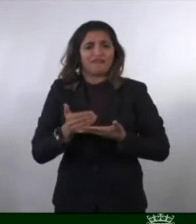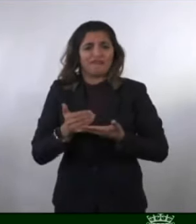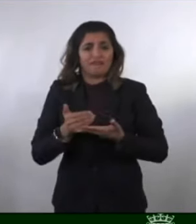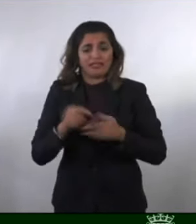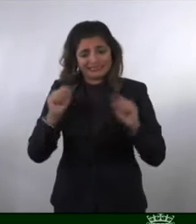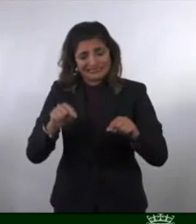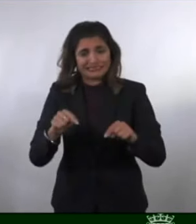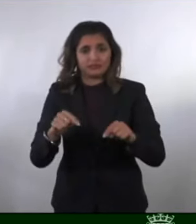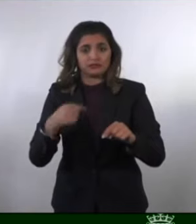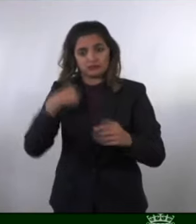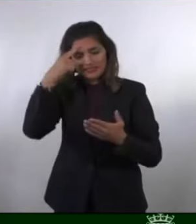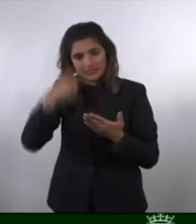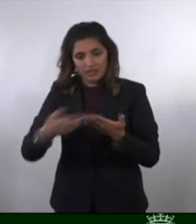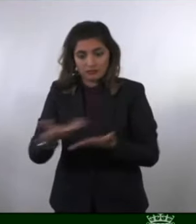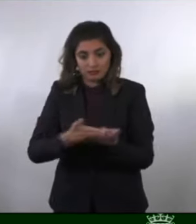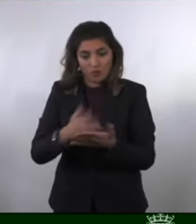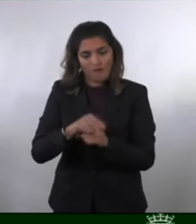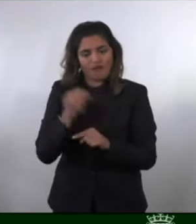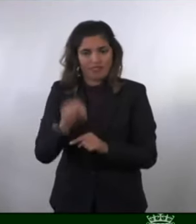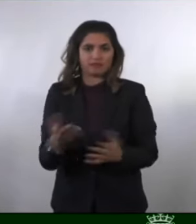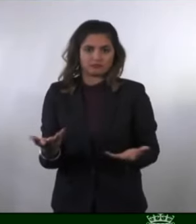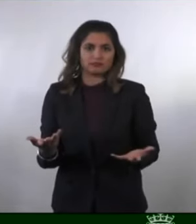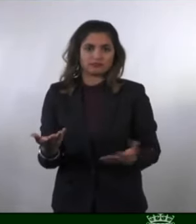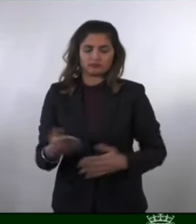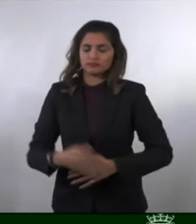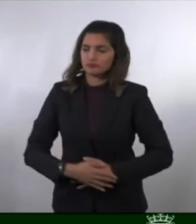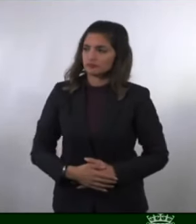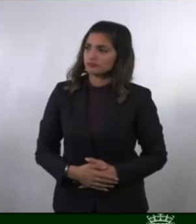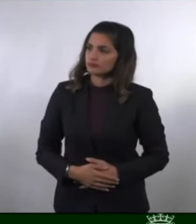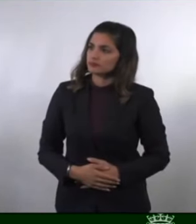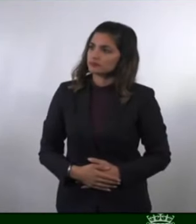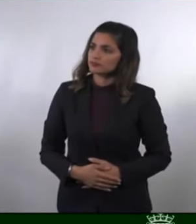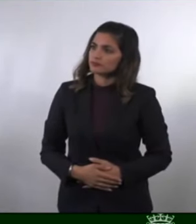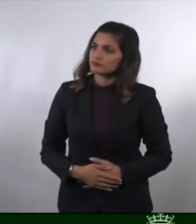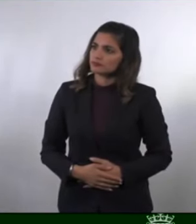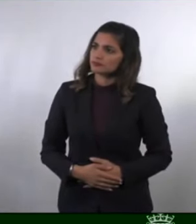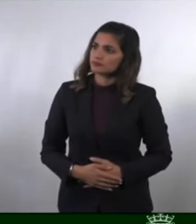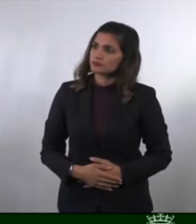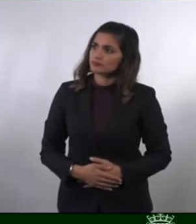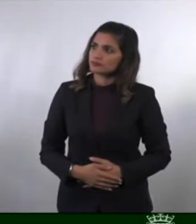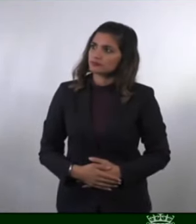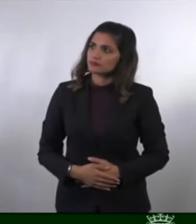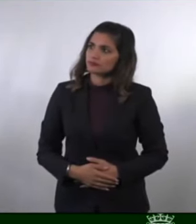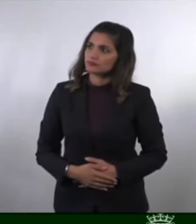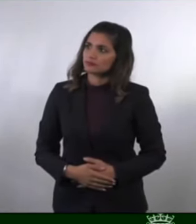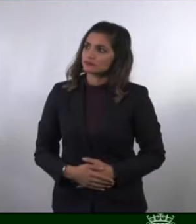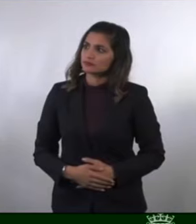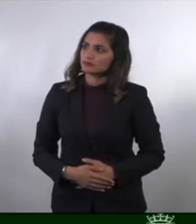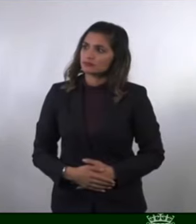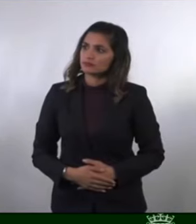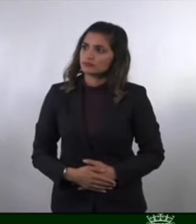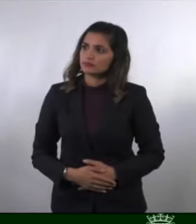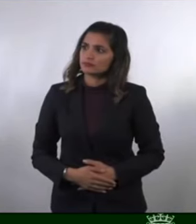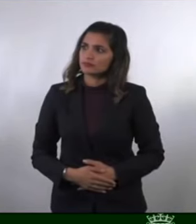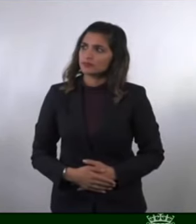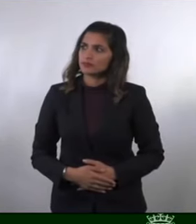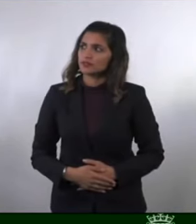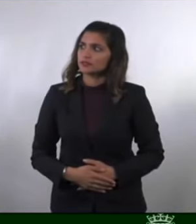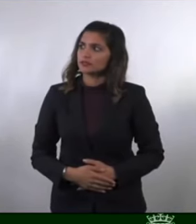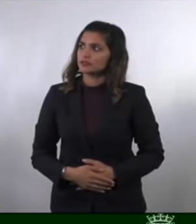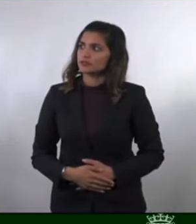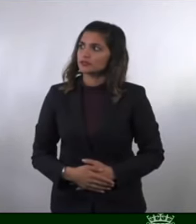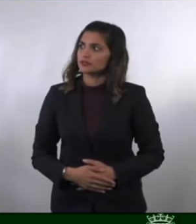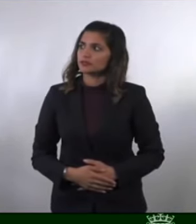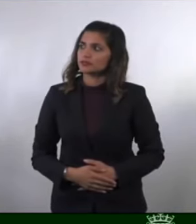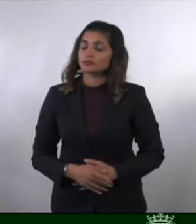Sir Woodley. I hope the Secretary of State won't think me too eccentric. if I say that on a winter's morning,